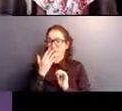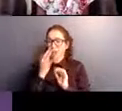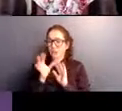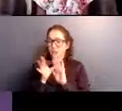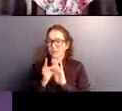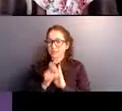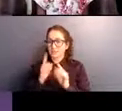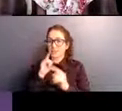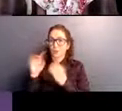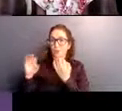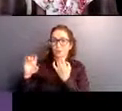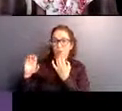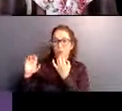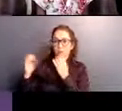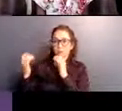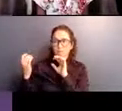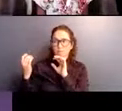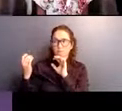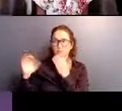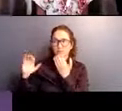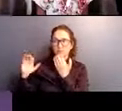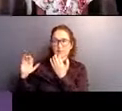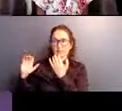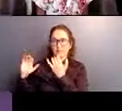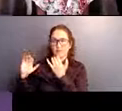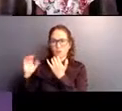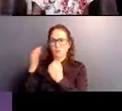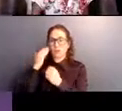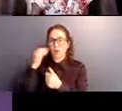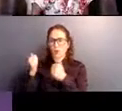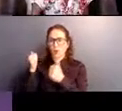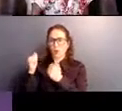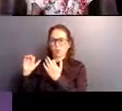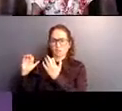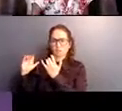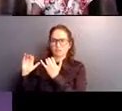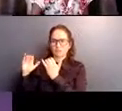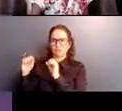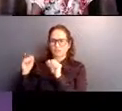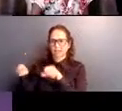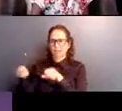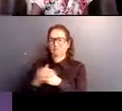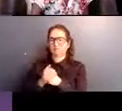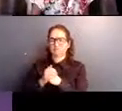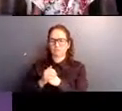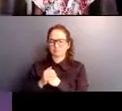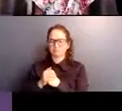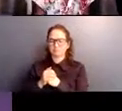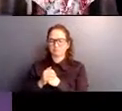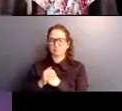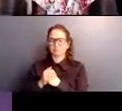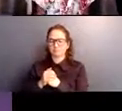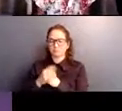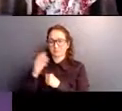for flute players so they know which specific keys to use. In